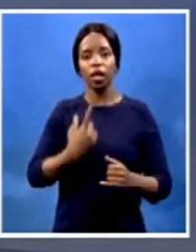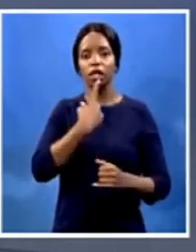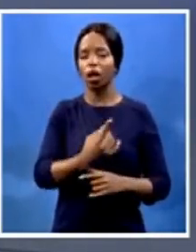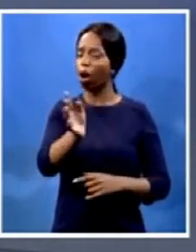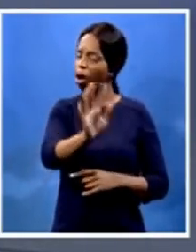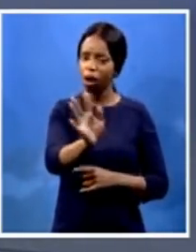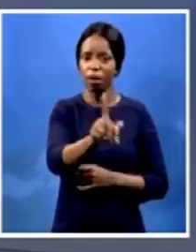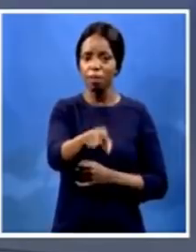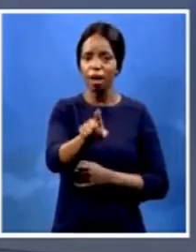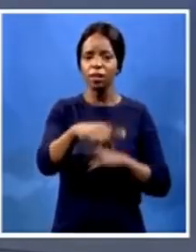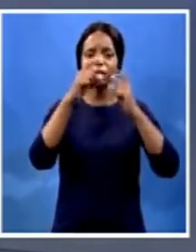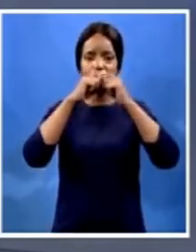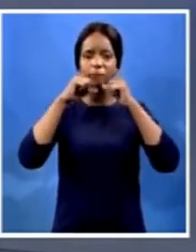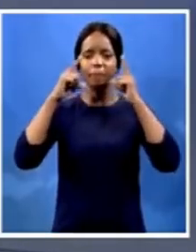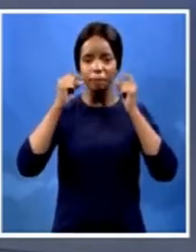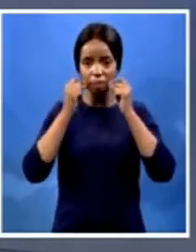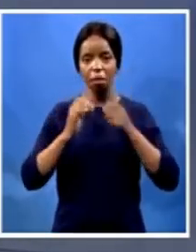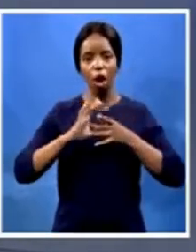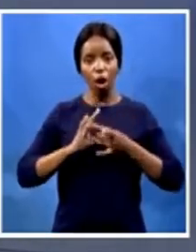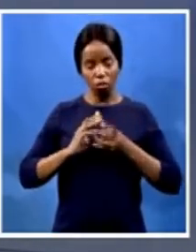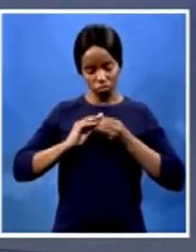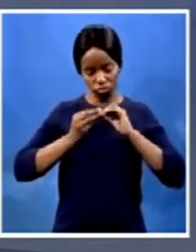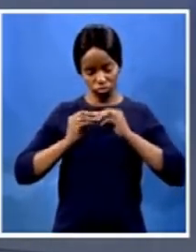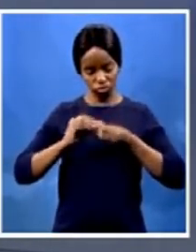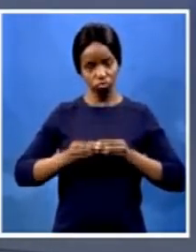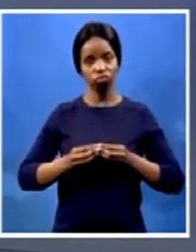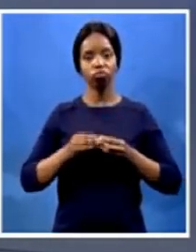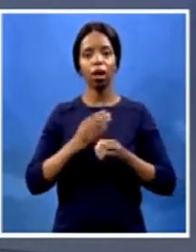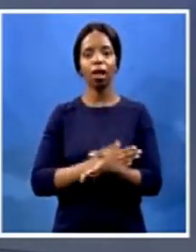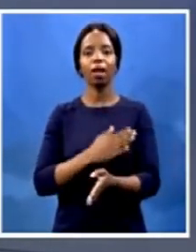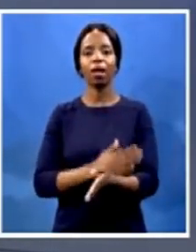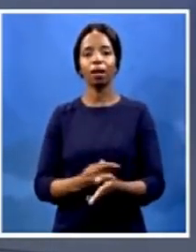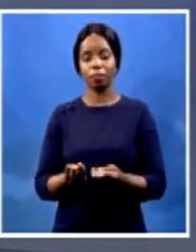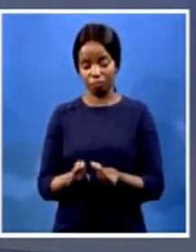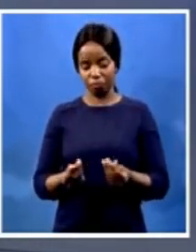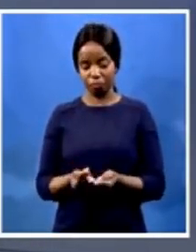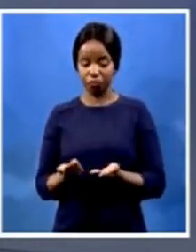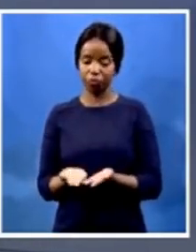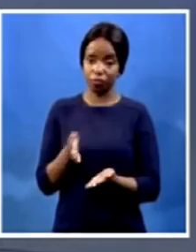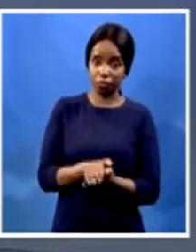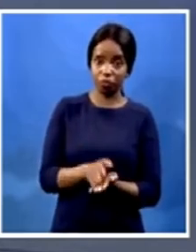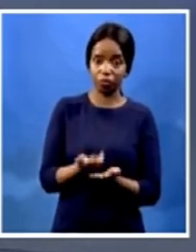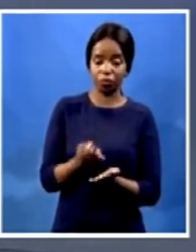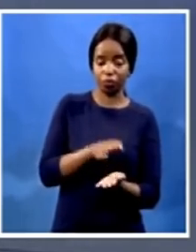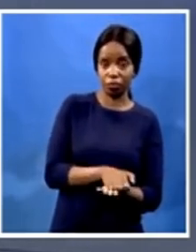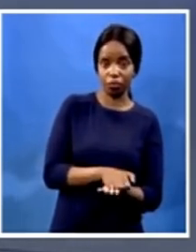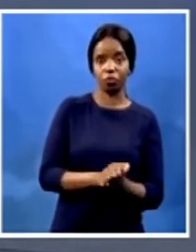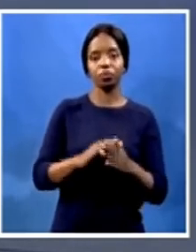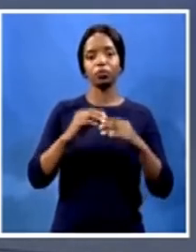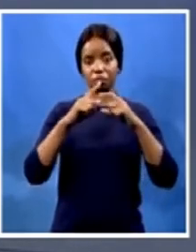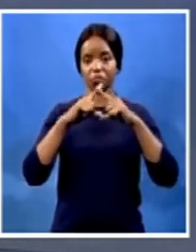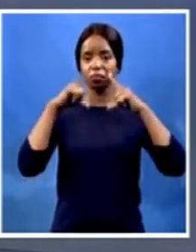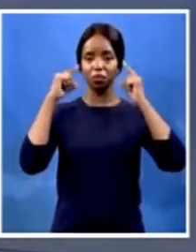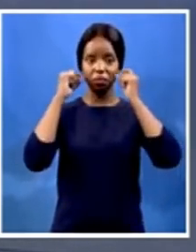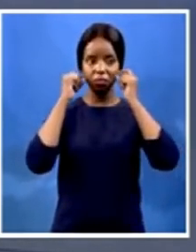to speak. The experts tell us rather not use the N95 mask, which is really needed by our healthcare